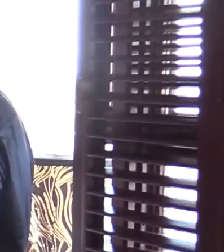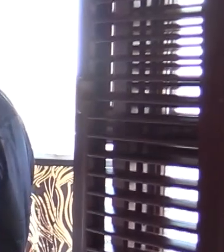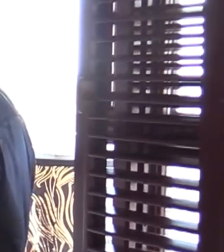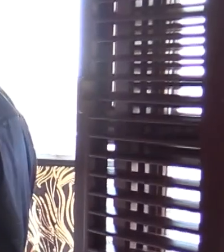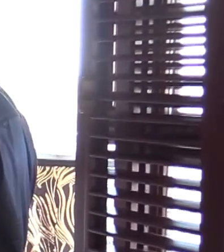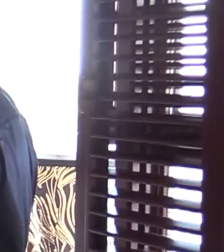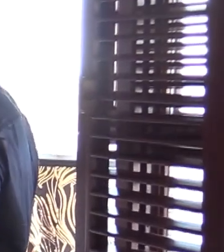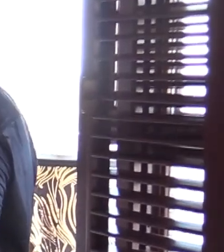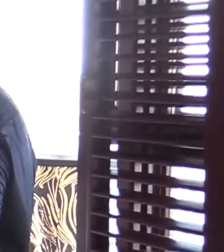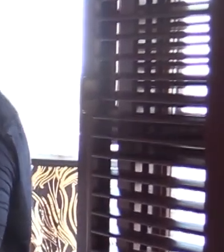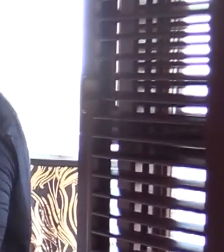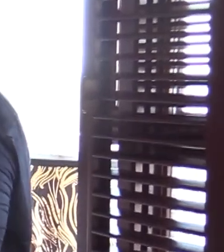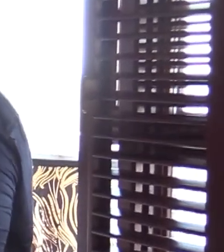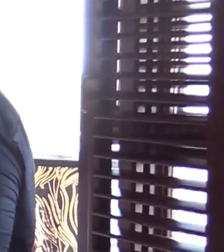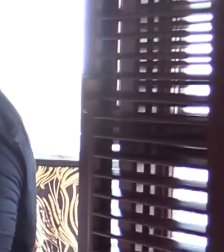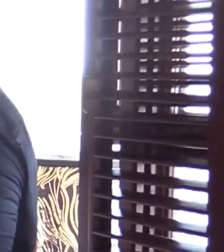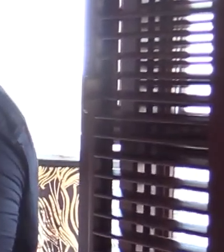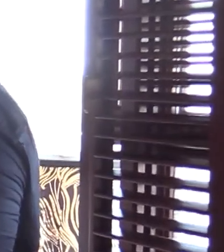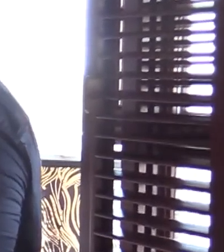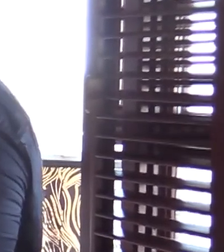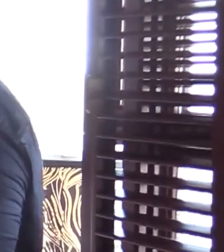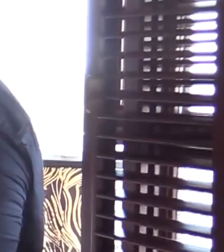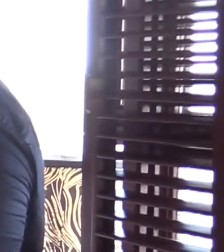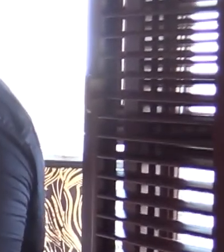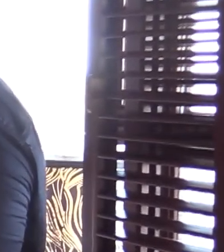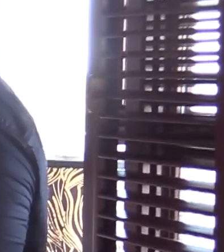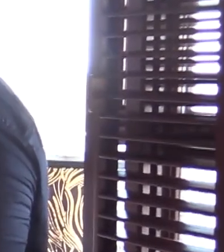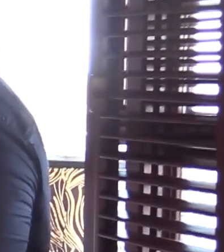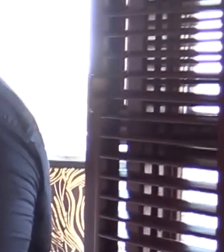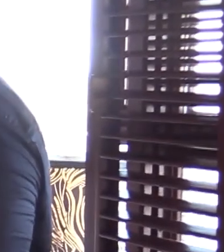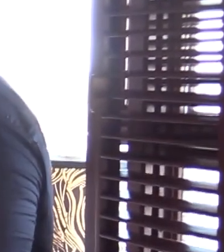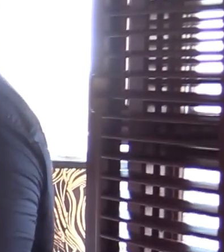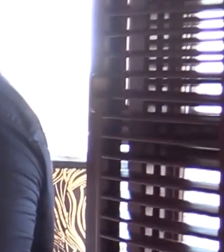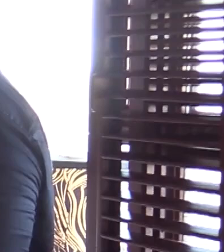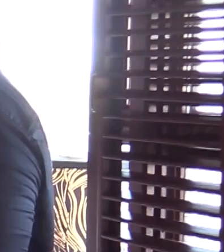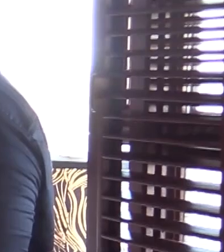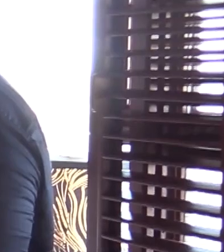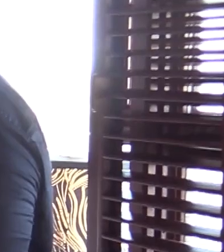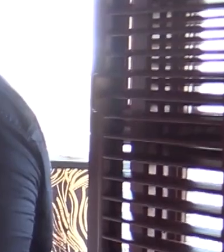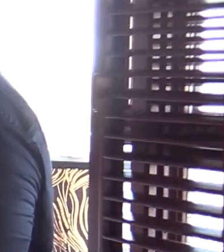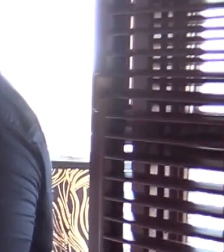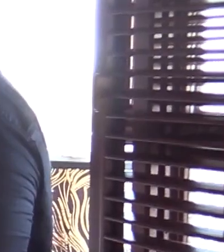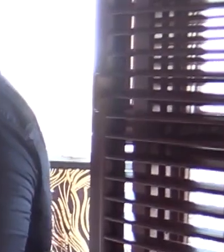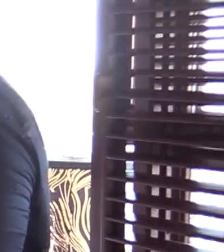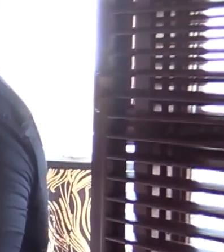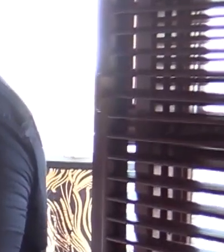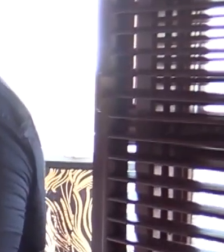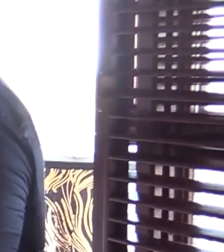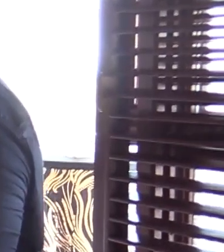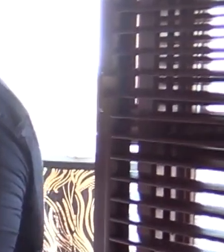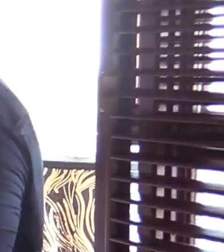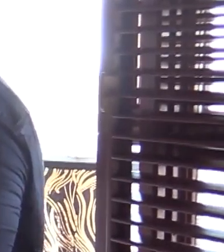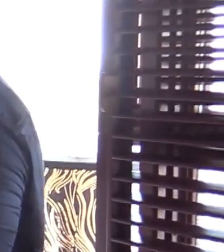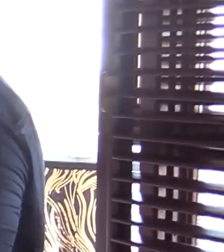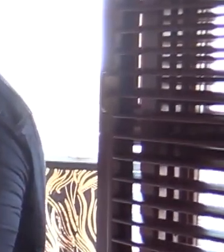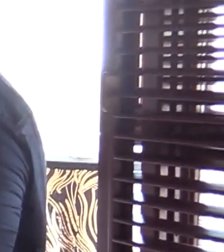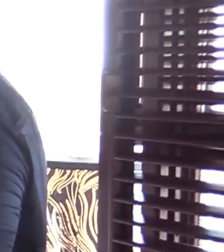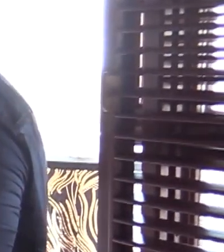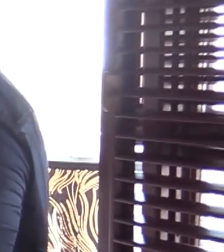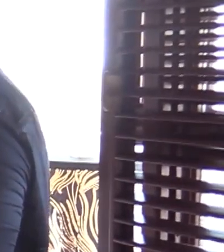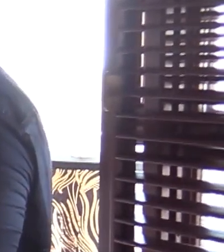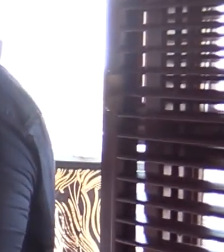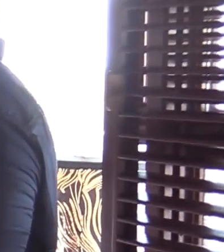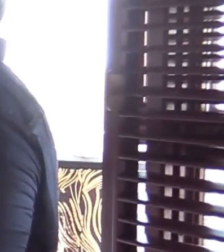hands. What you do with it is entirely up to you. But what I can tell you, that is